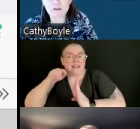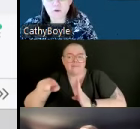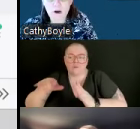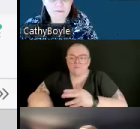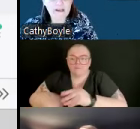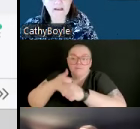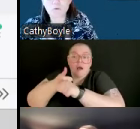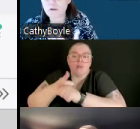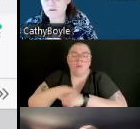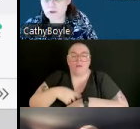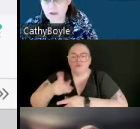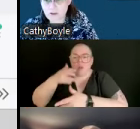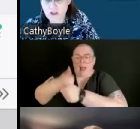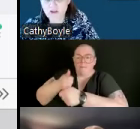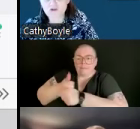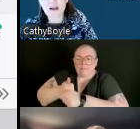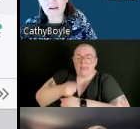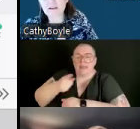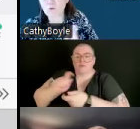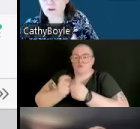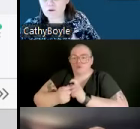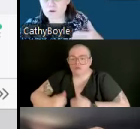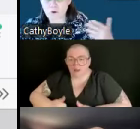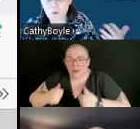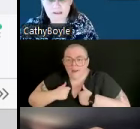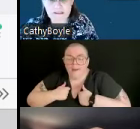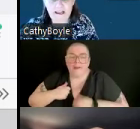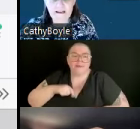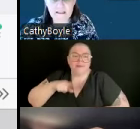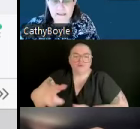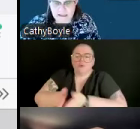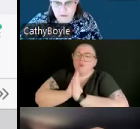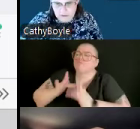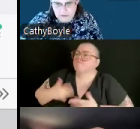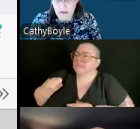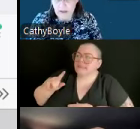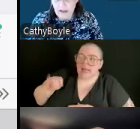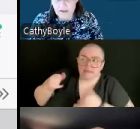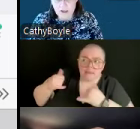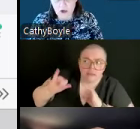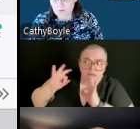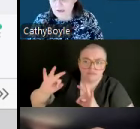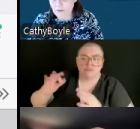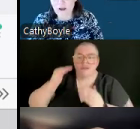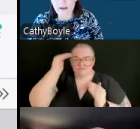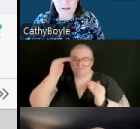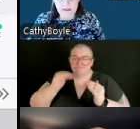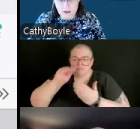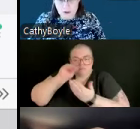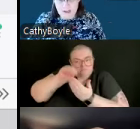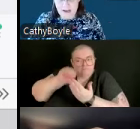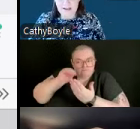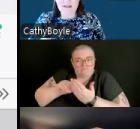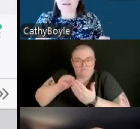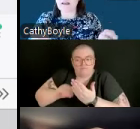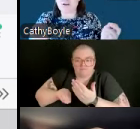When did you update? When did you change the address? When did you request status, etc.? And so best practice is